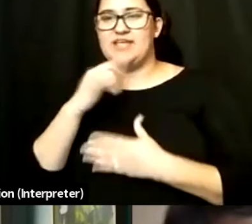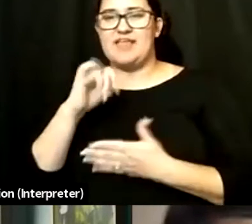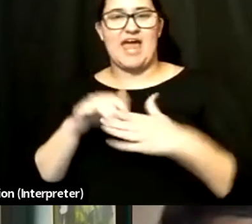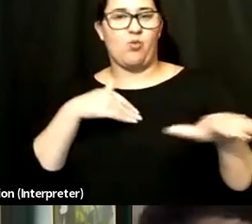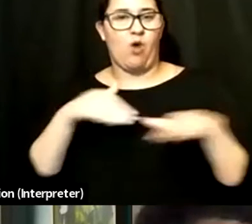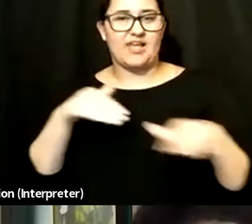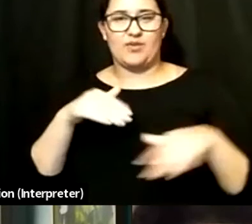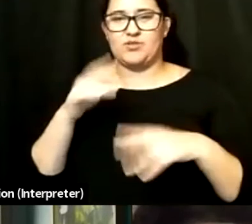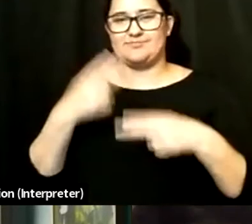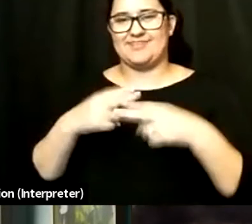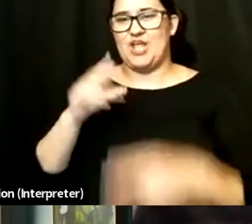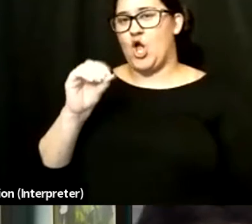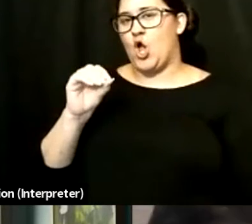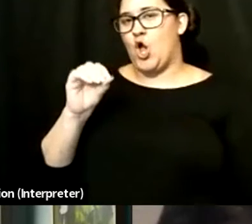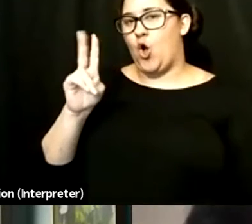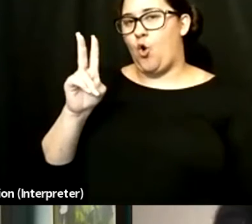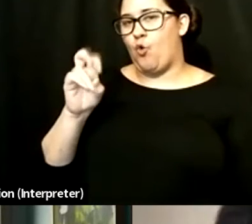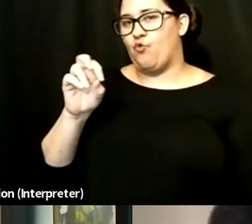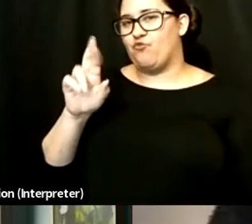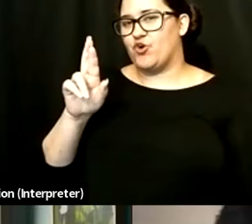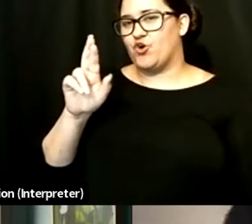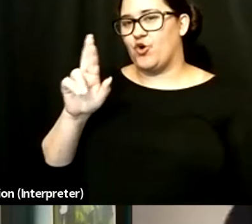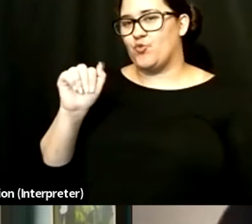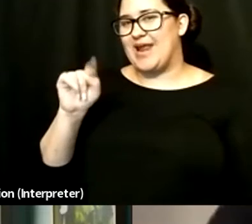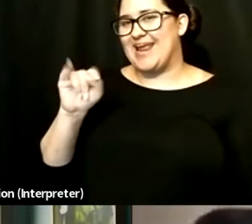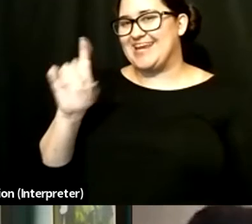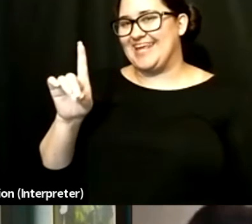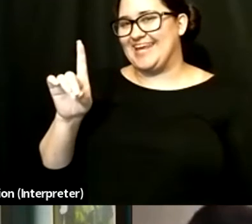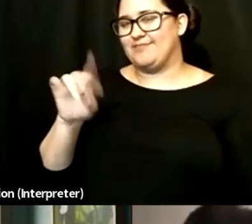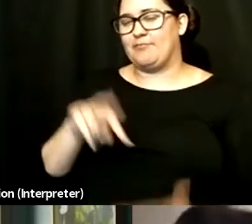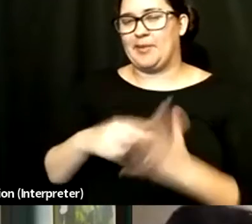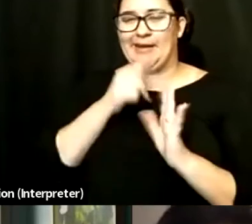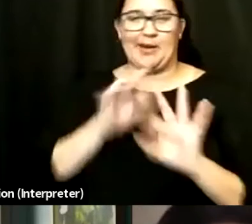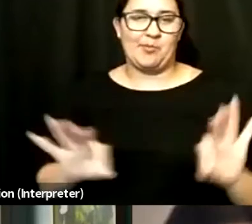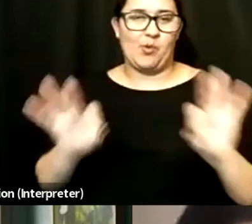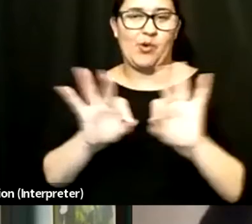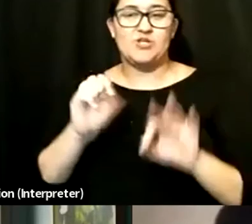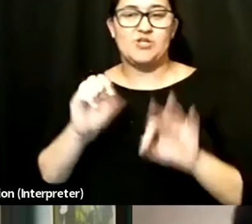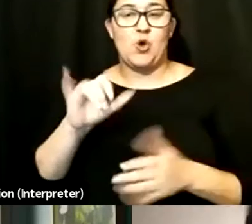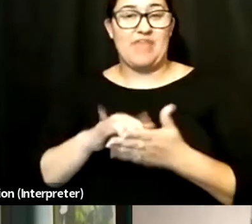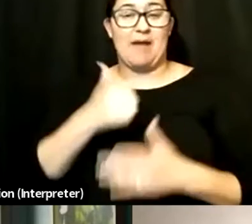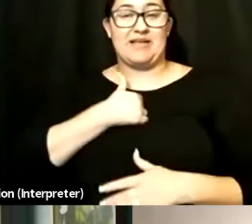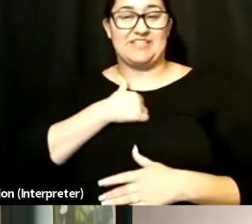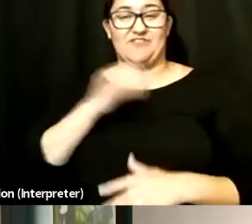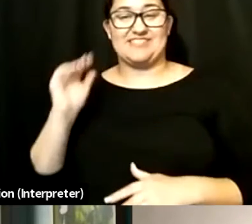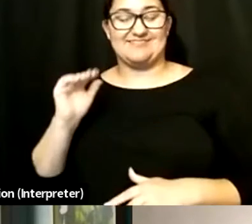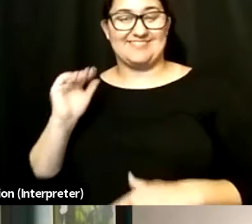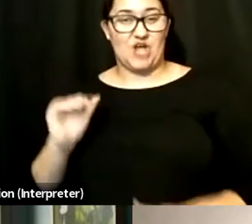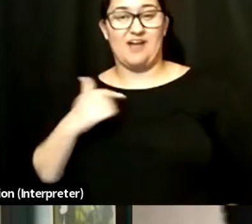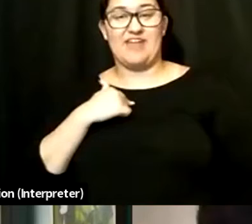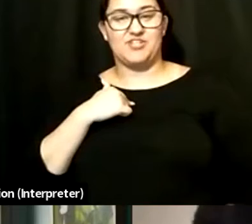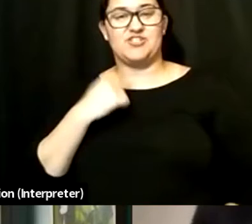overrated, and how that statement just like, as a kid, I just kind of repeated that statement and it